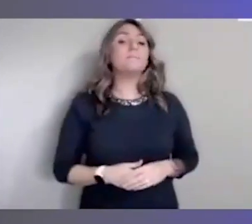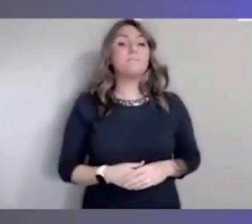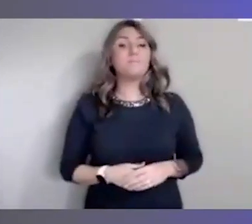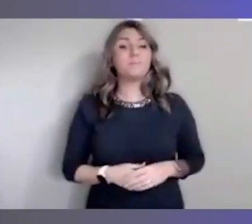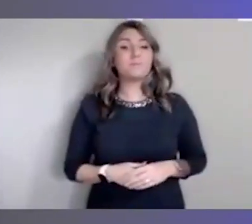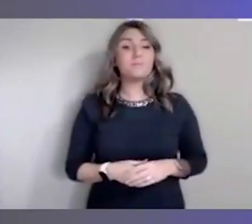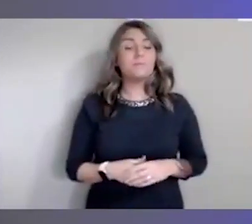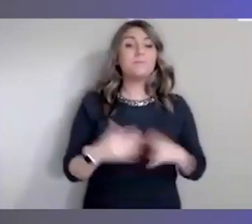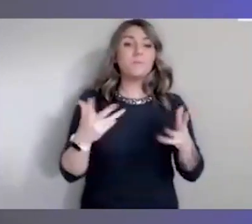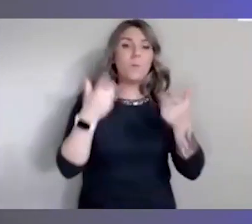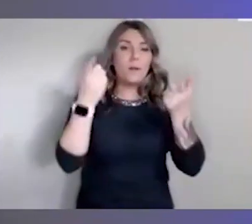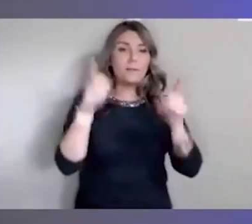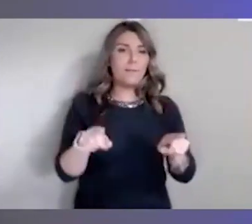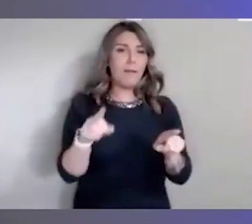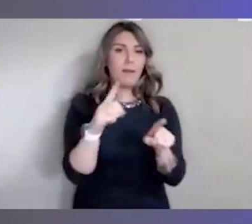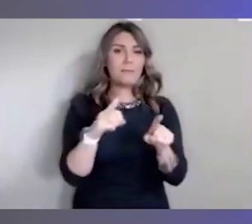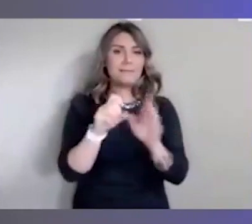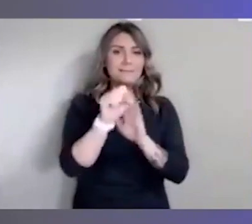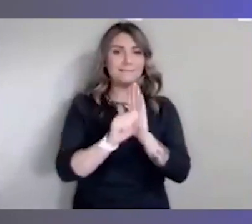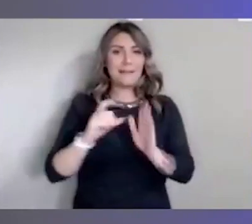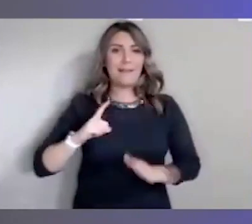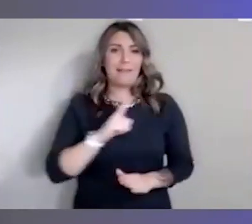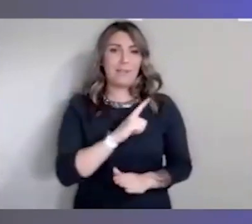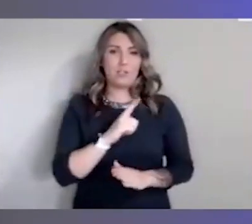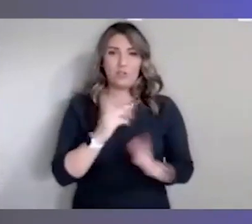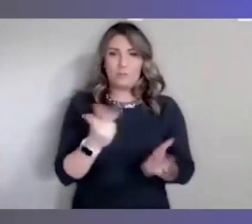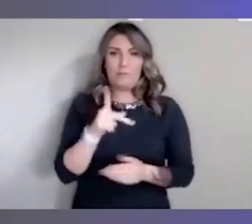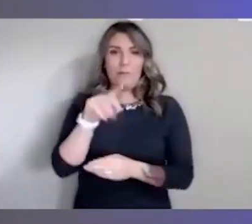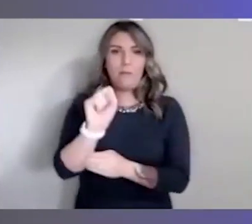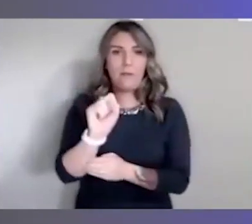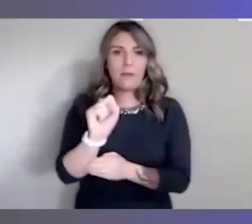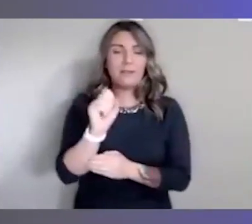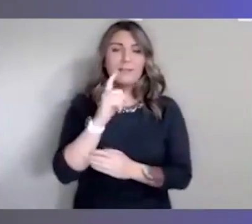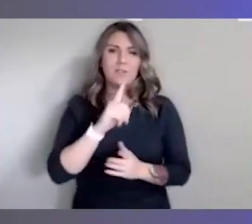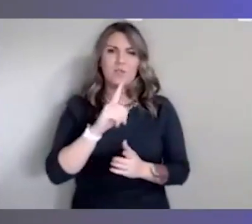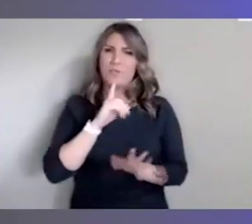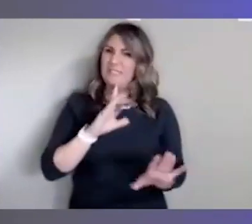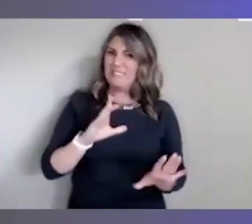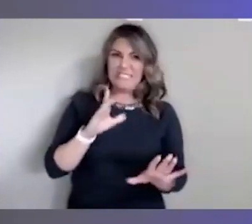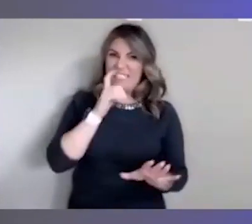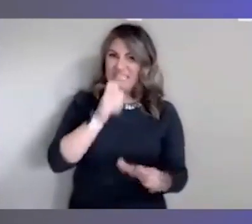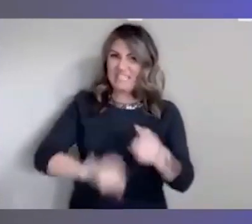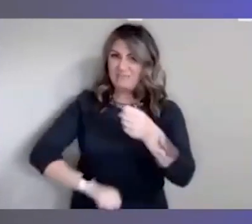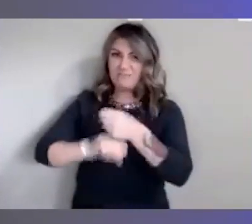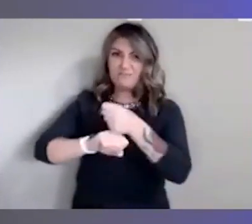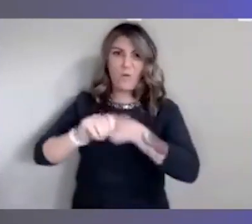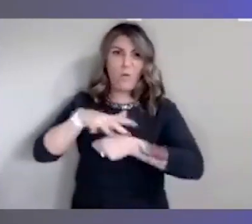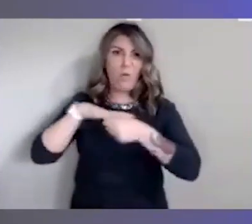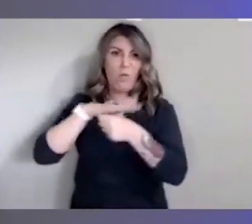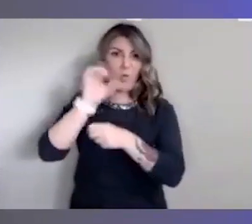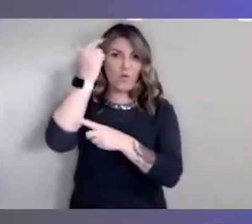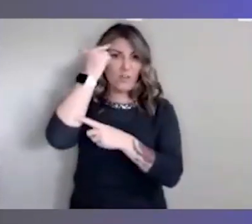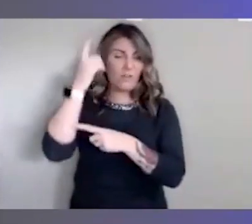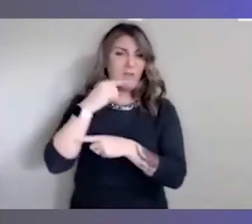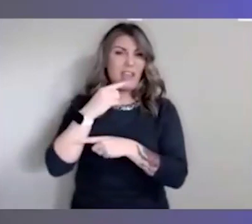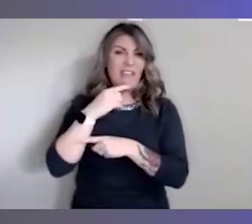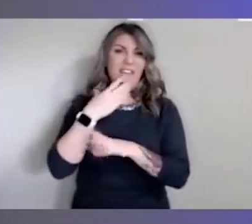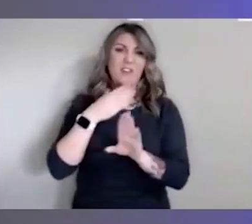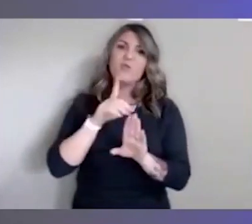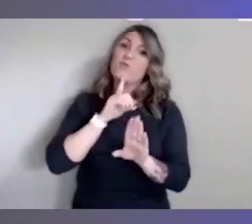state legislature in Kansas, really discouraging local governments and continuing to drive away from local